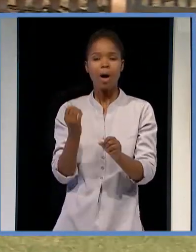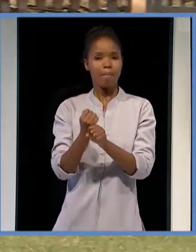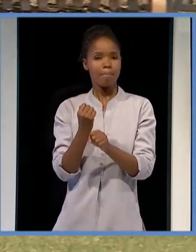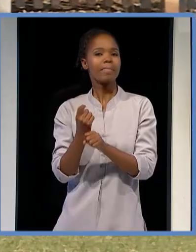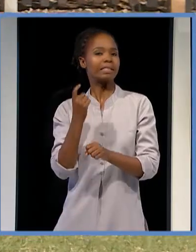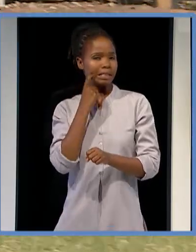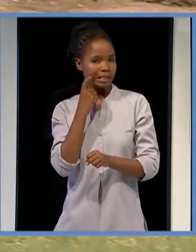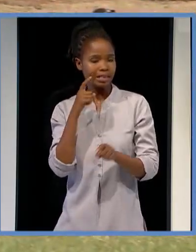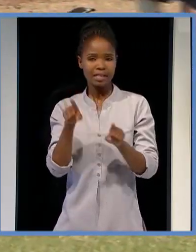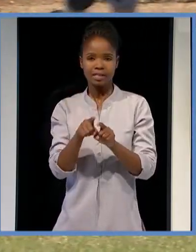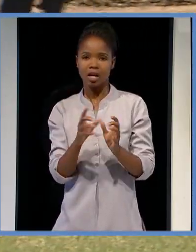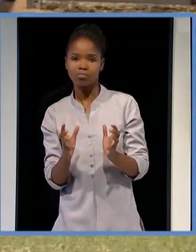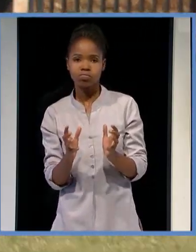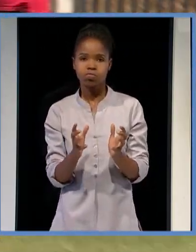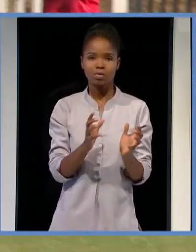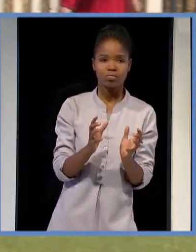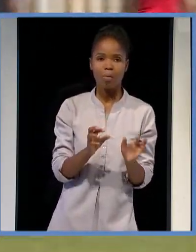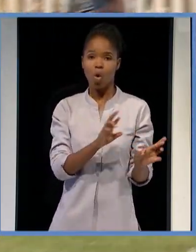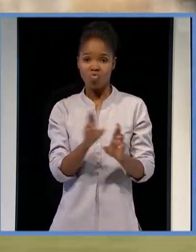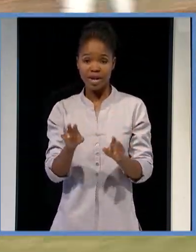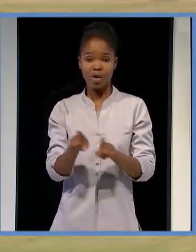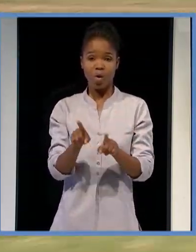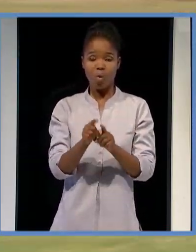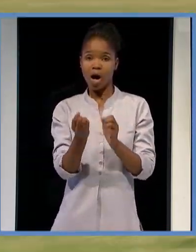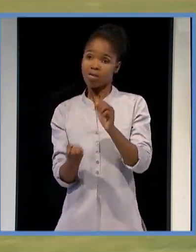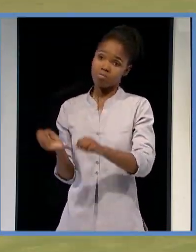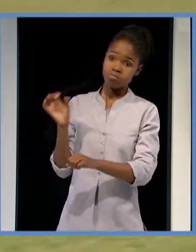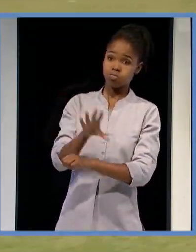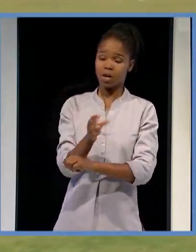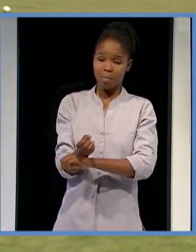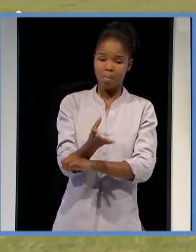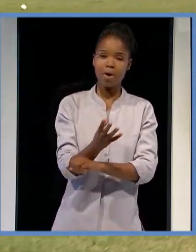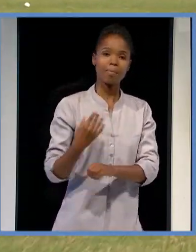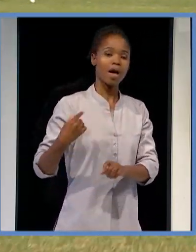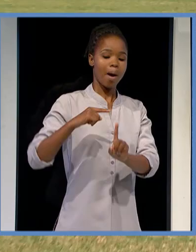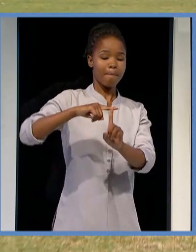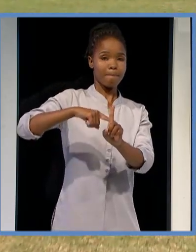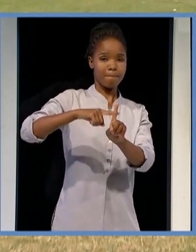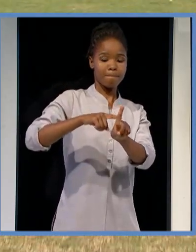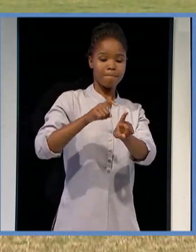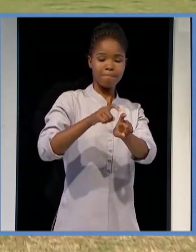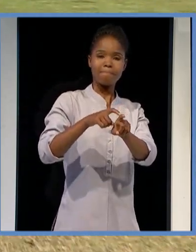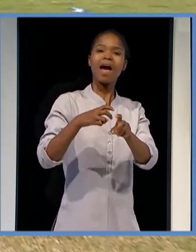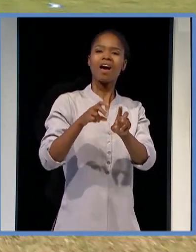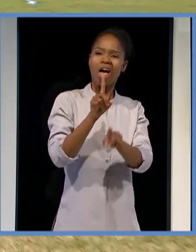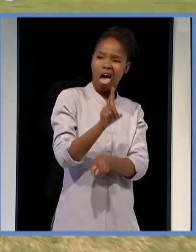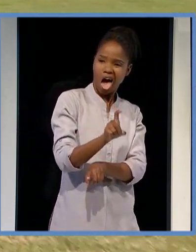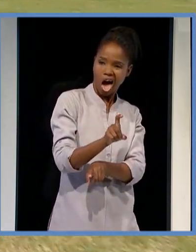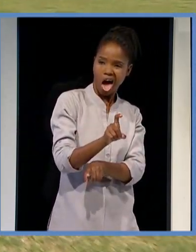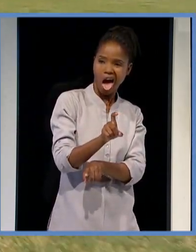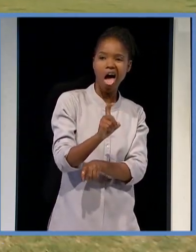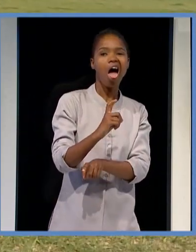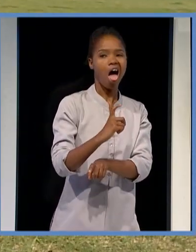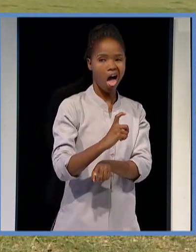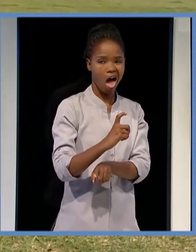right position, because if I'm batting like straight bat, it's a bit straining on the back. Yeah. So that way, once you've got stability for the